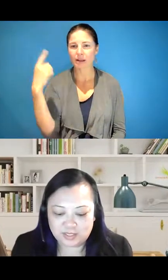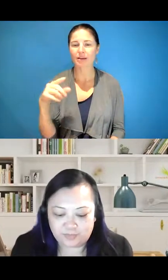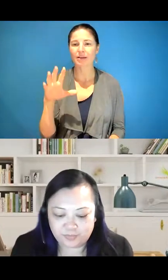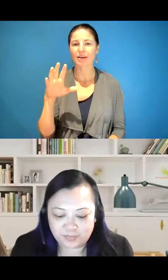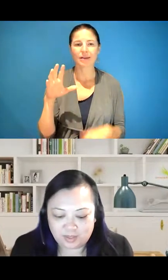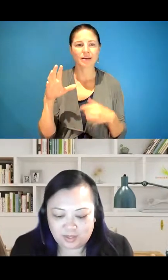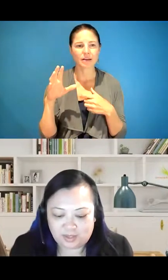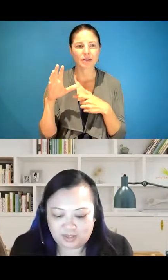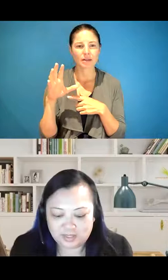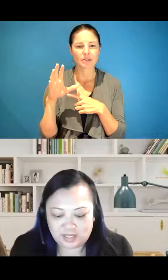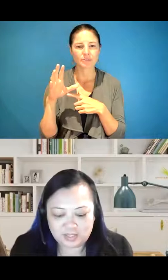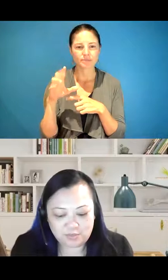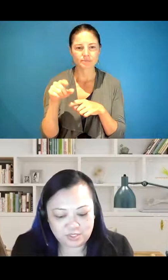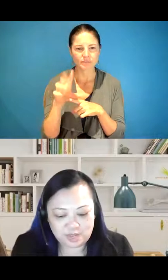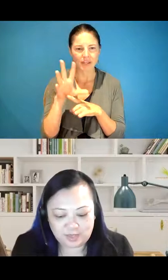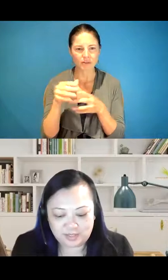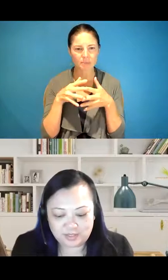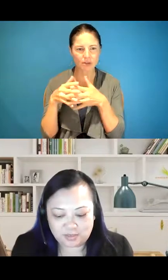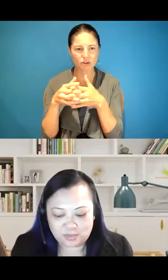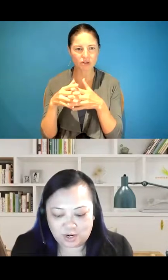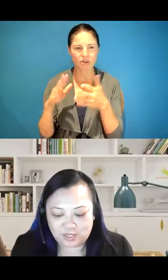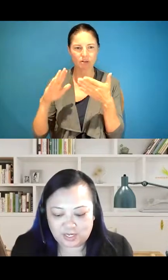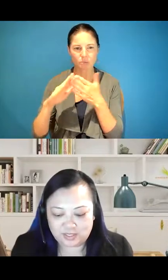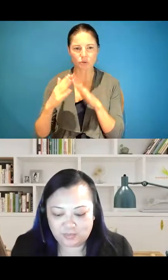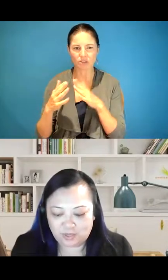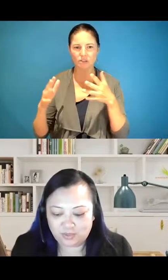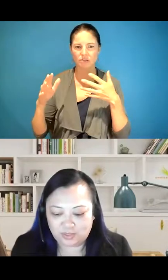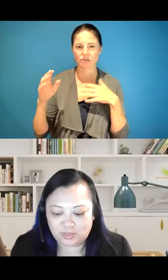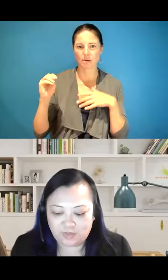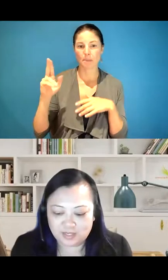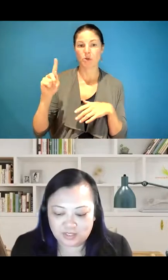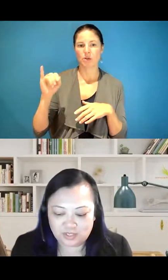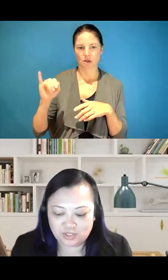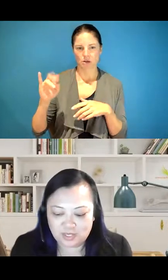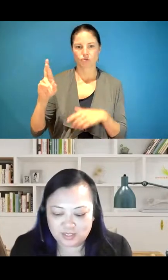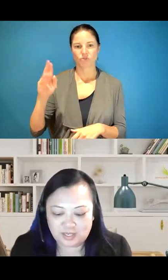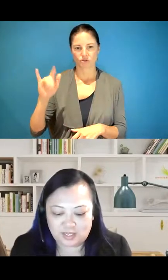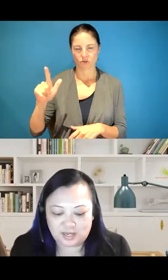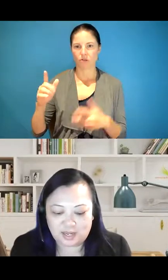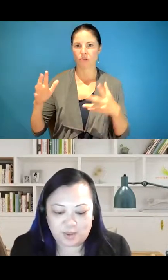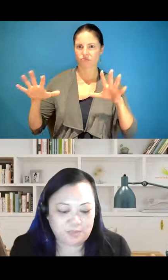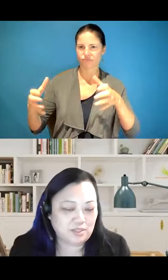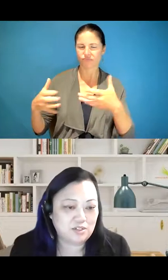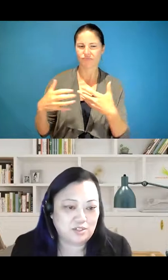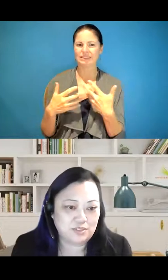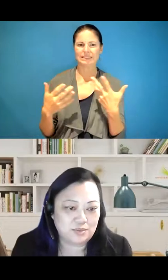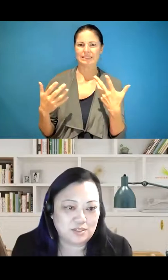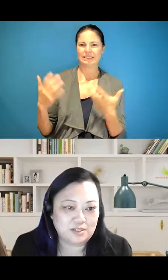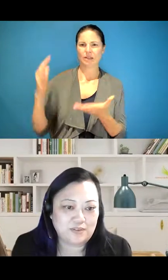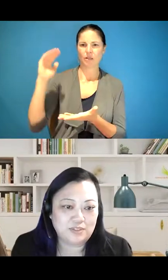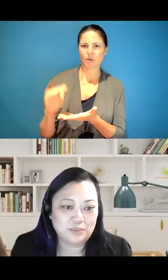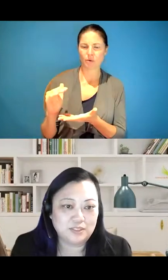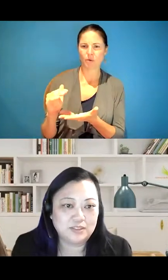communities. CDA's outreach campaign is also targeting zip codes with low vaccination rates and high population of